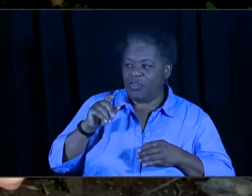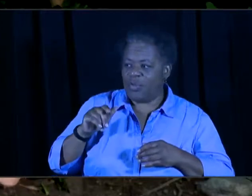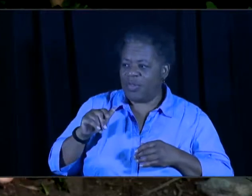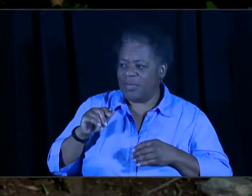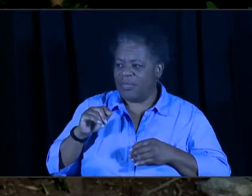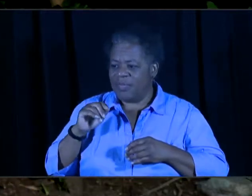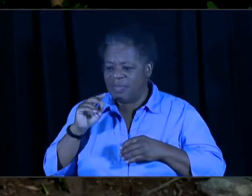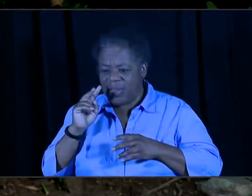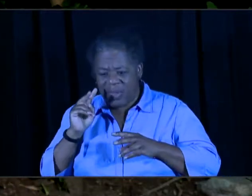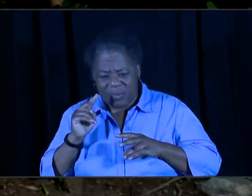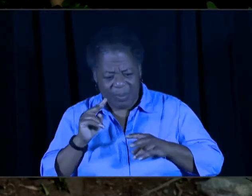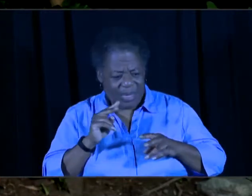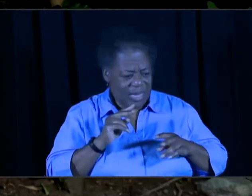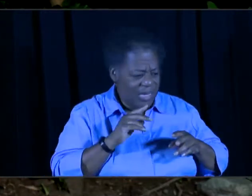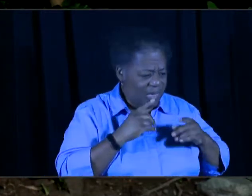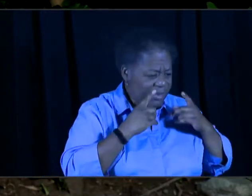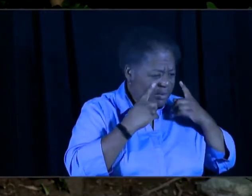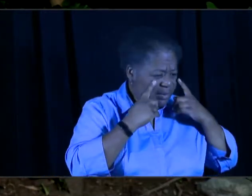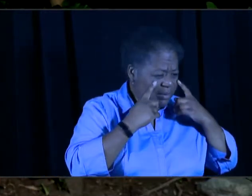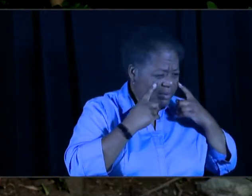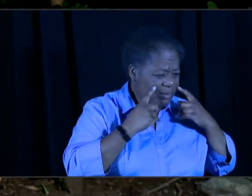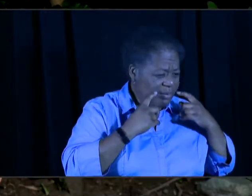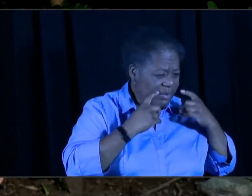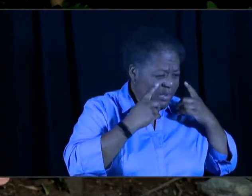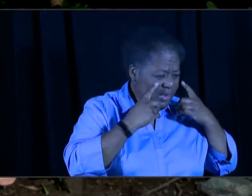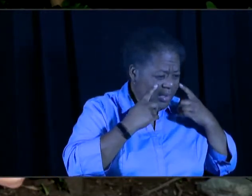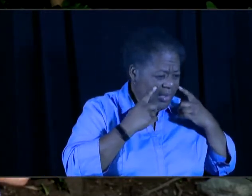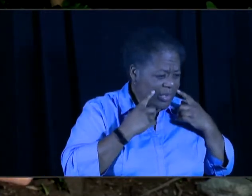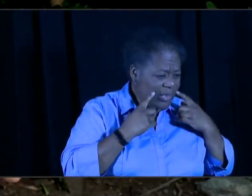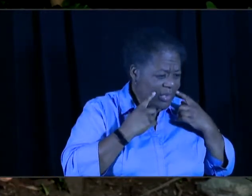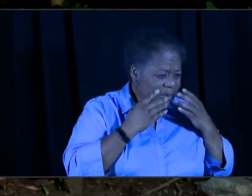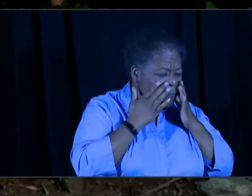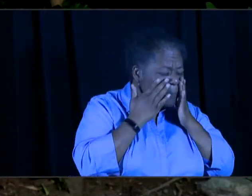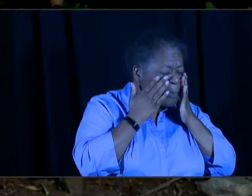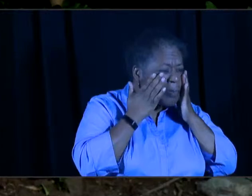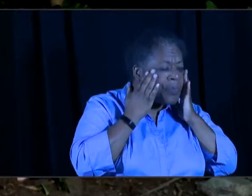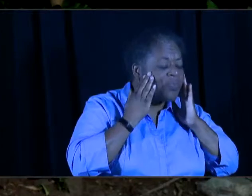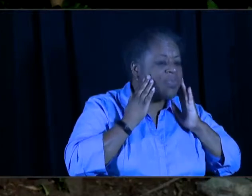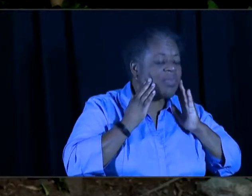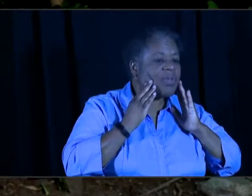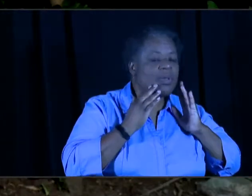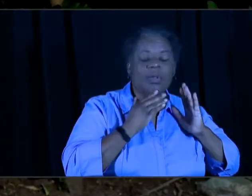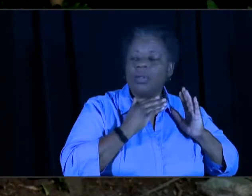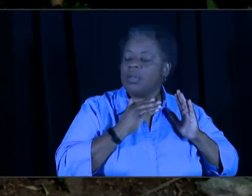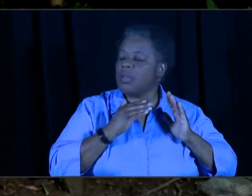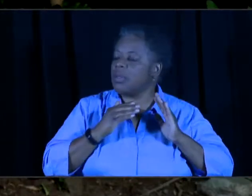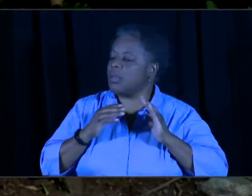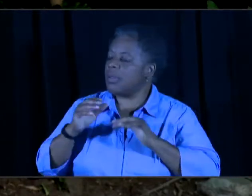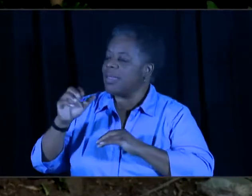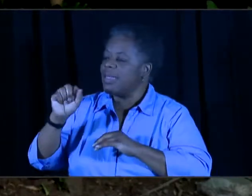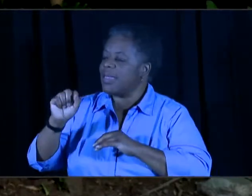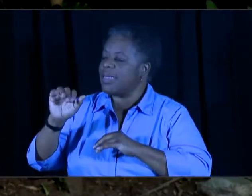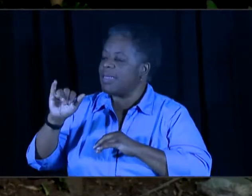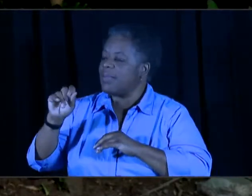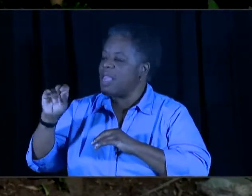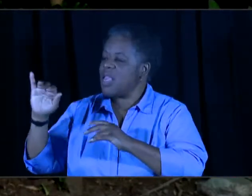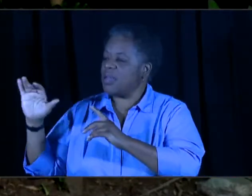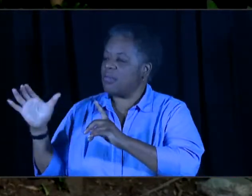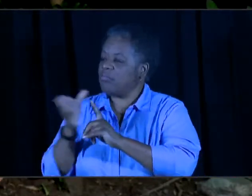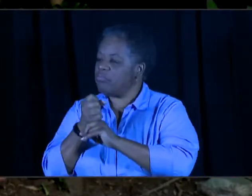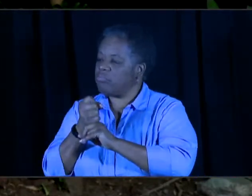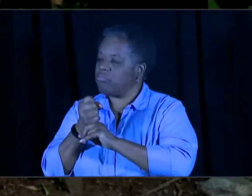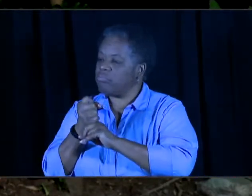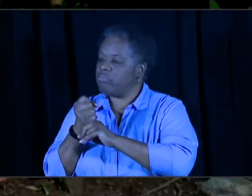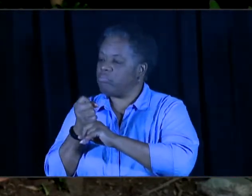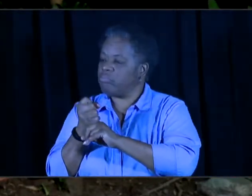away, and tears ran down his face. When he turned back to them, he took Simeon and had him bound, so that the brothers